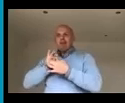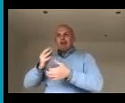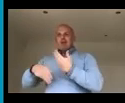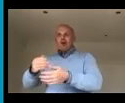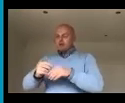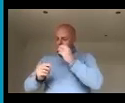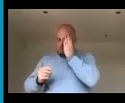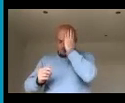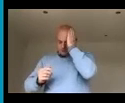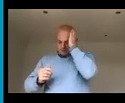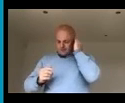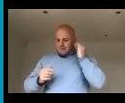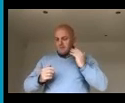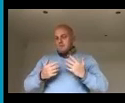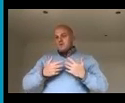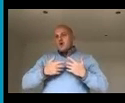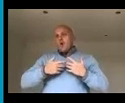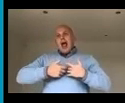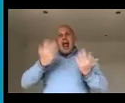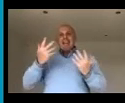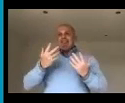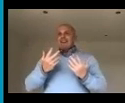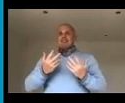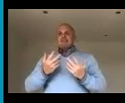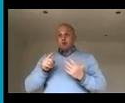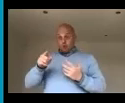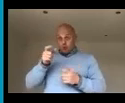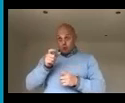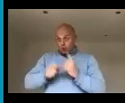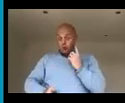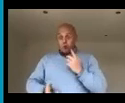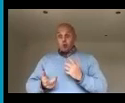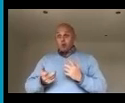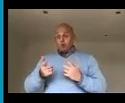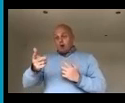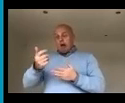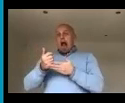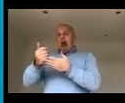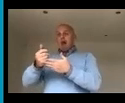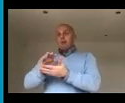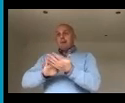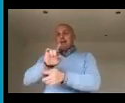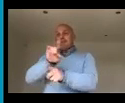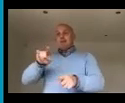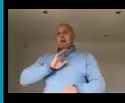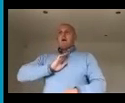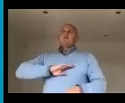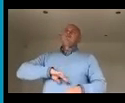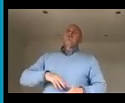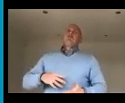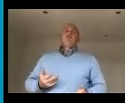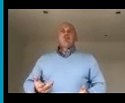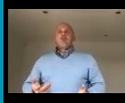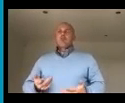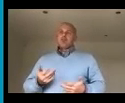basically anything that's alleviating people's immediate needs that have cropped up as a result of the pandemic and of